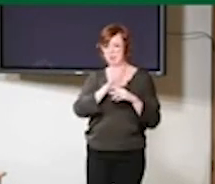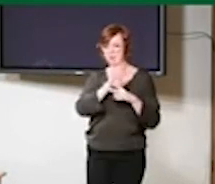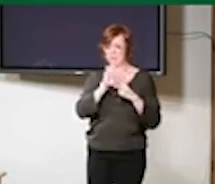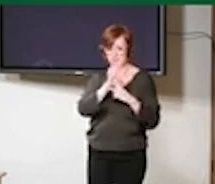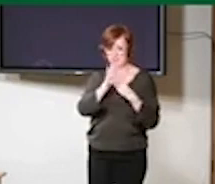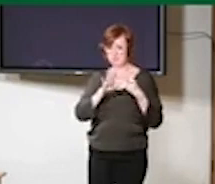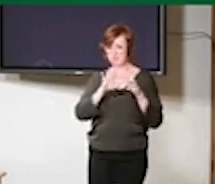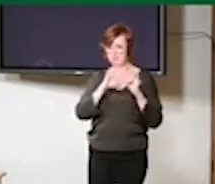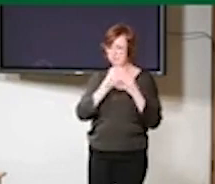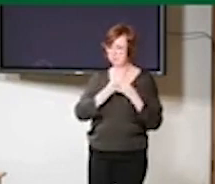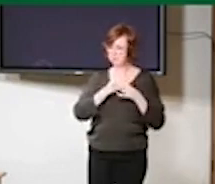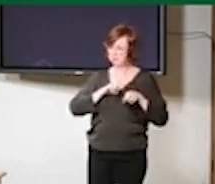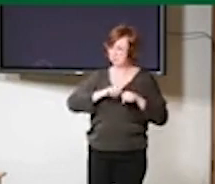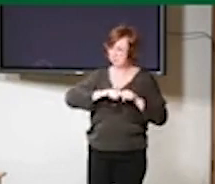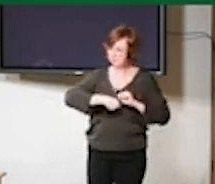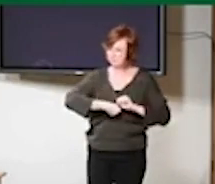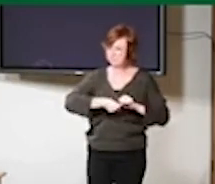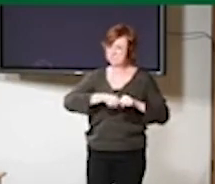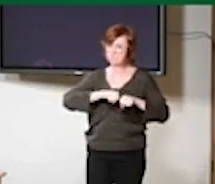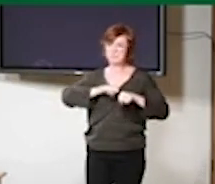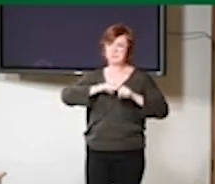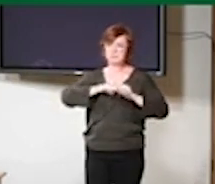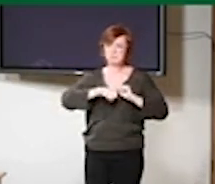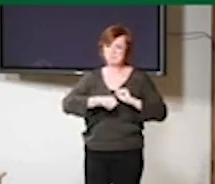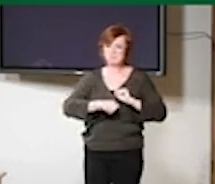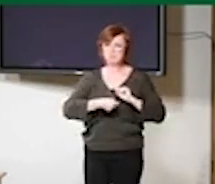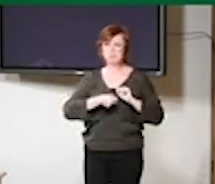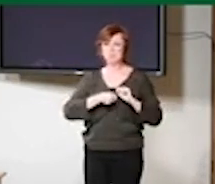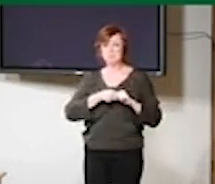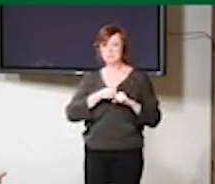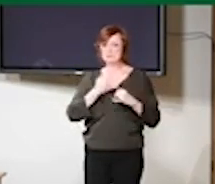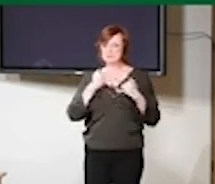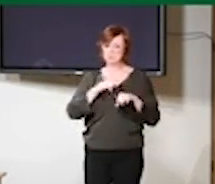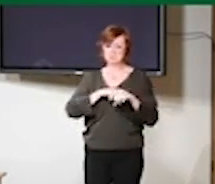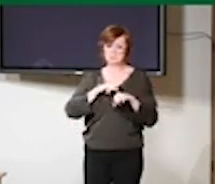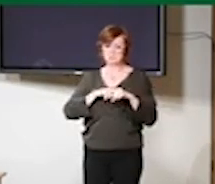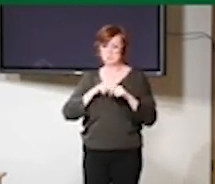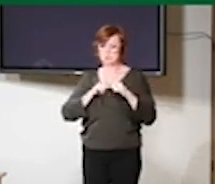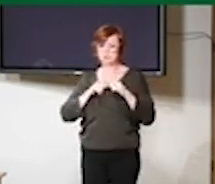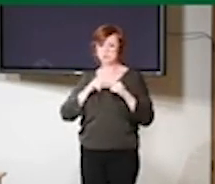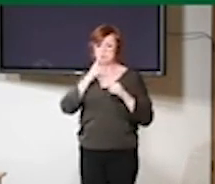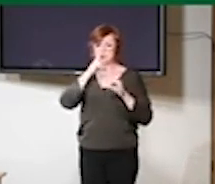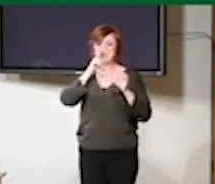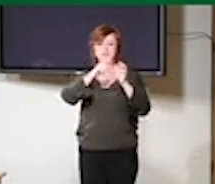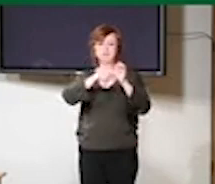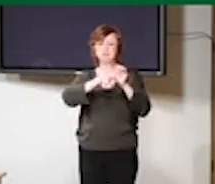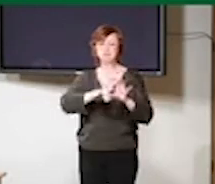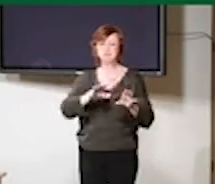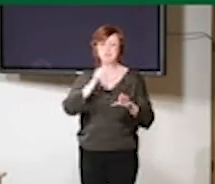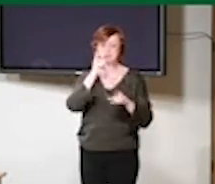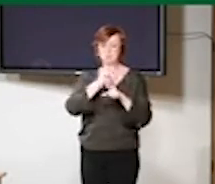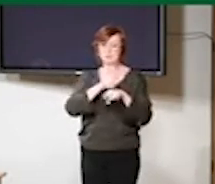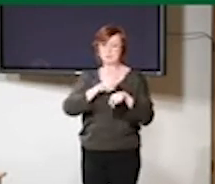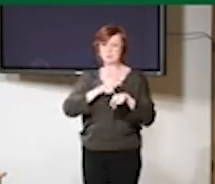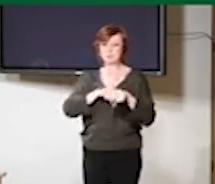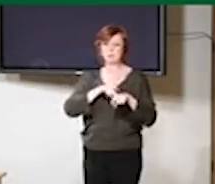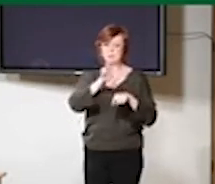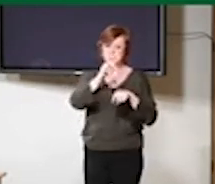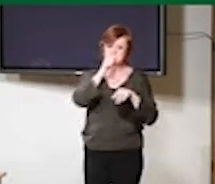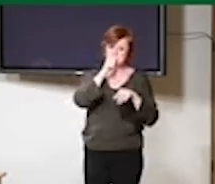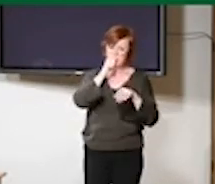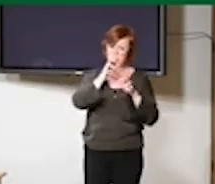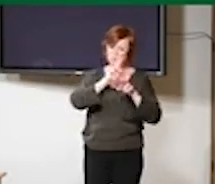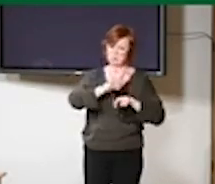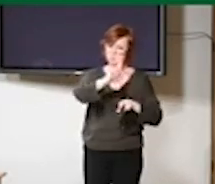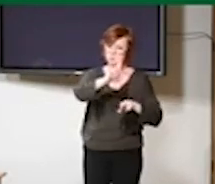for family, and we don't want to do anything that would invade their privacy. But even though we do show our total